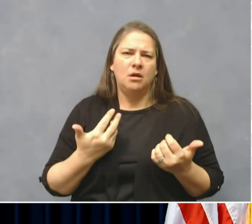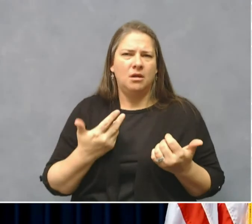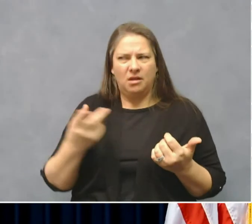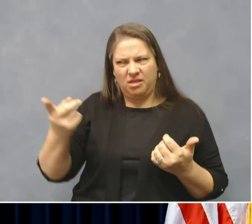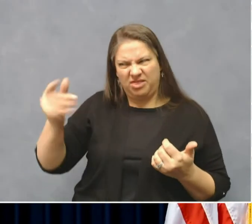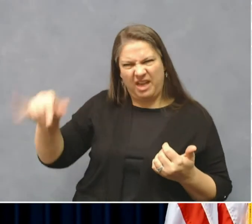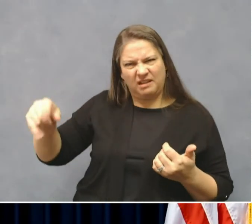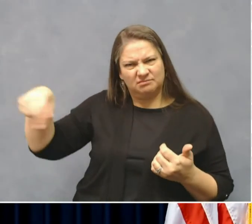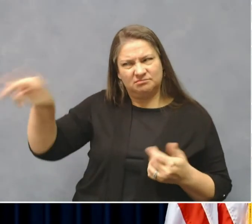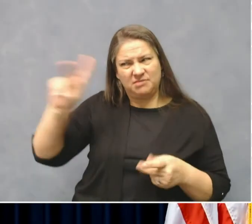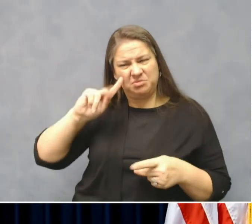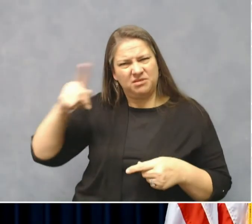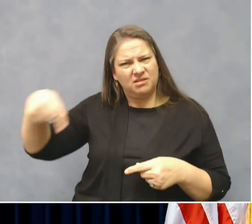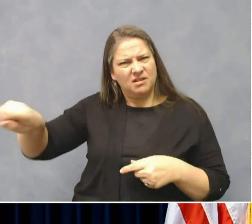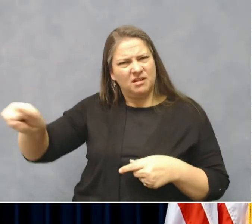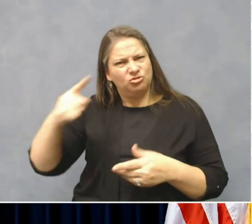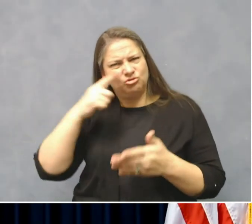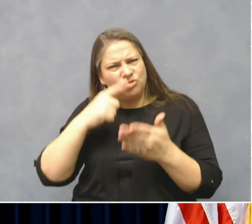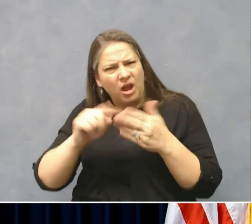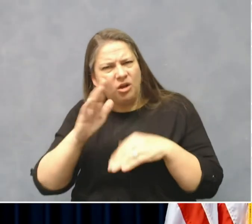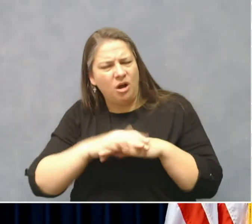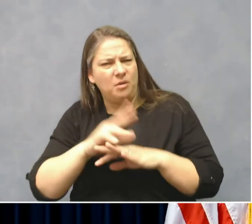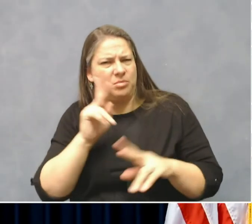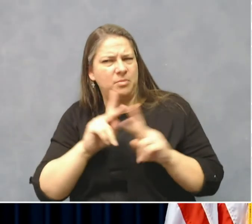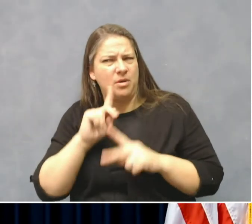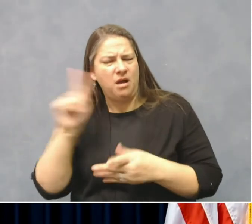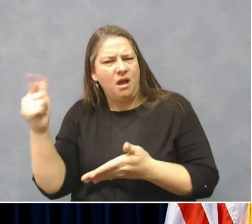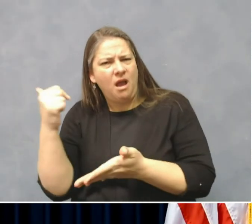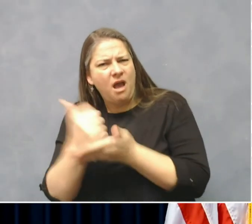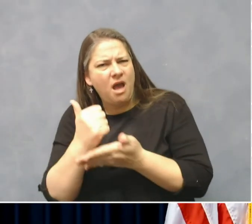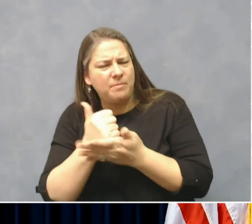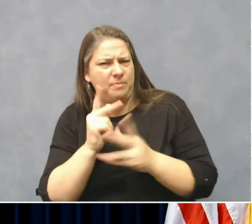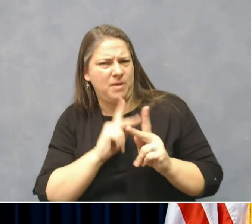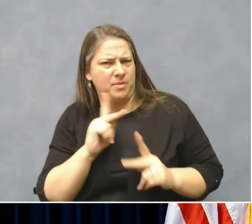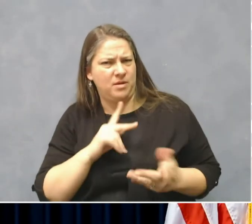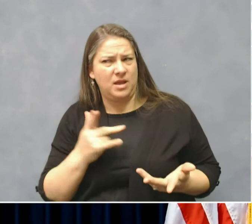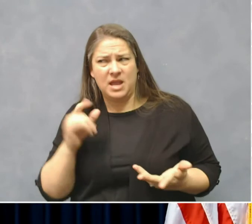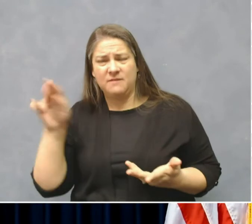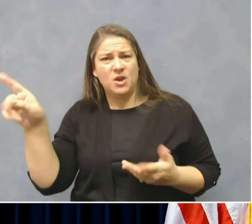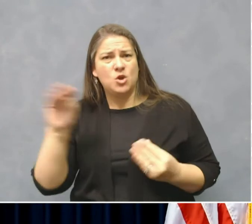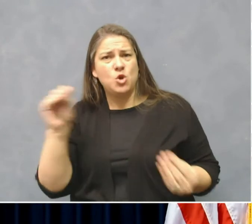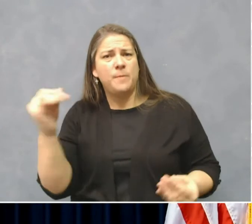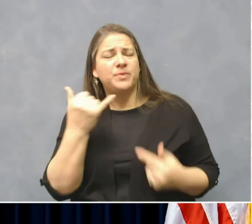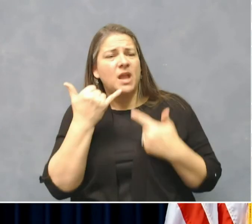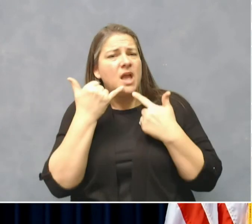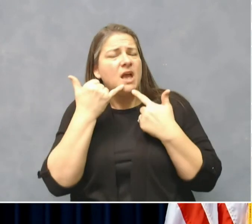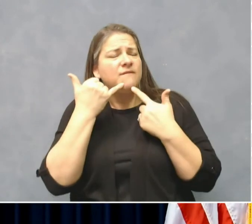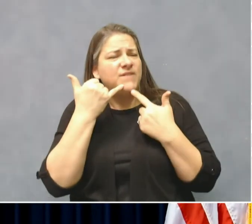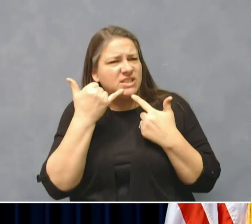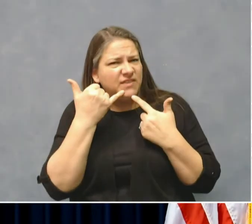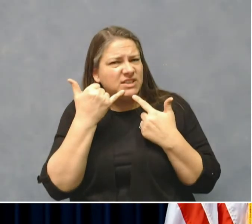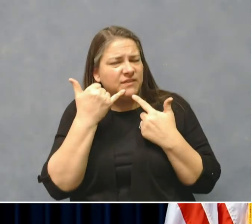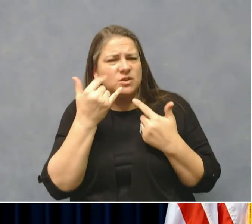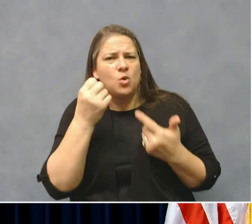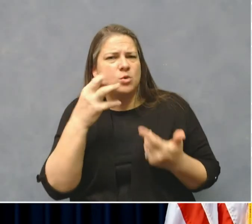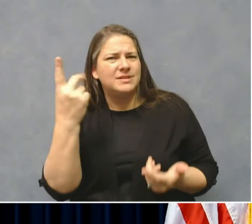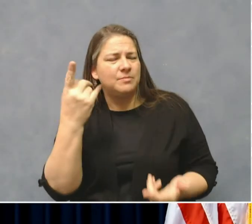people. Because if there's no call, if there's no voice on the other end, then people are really